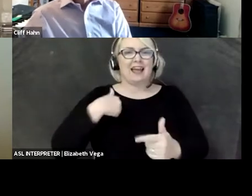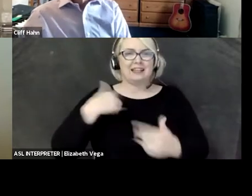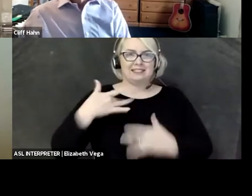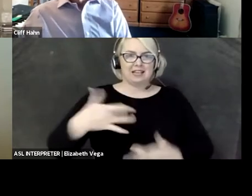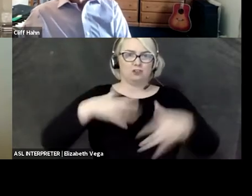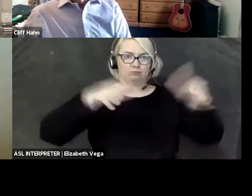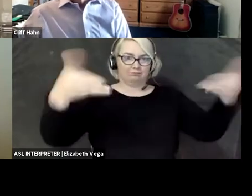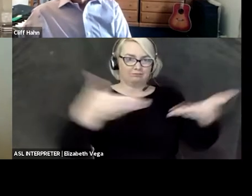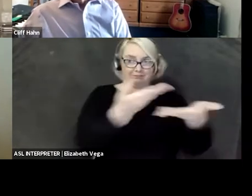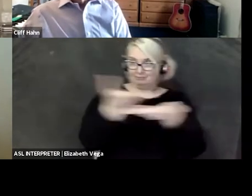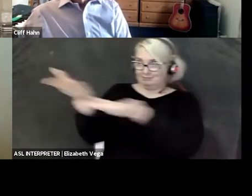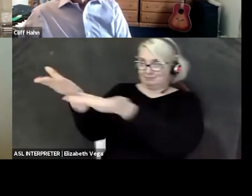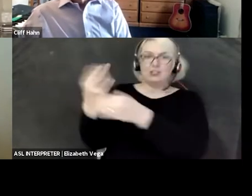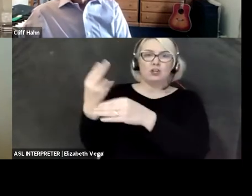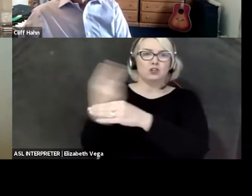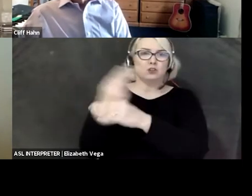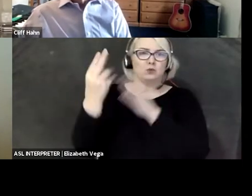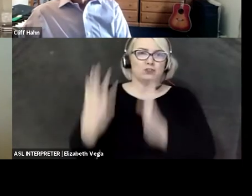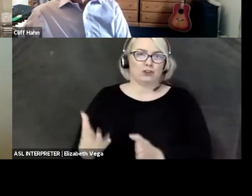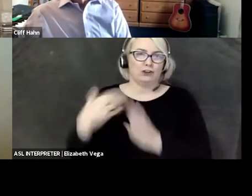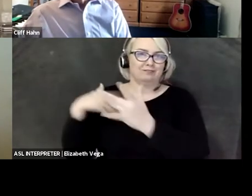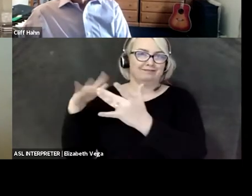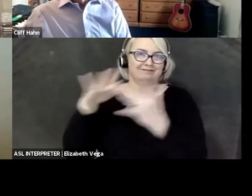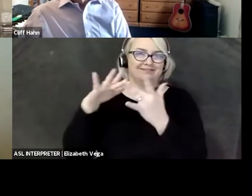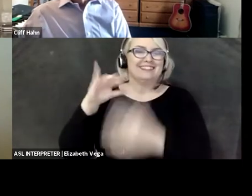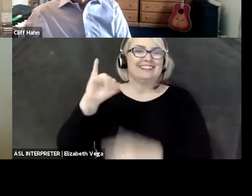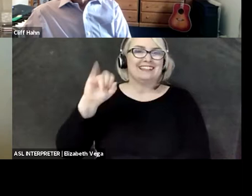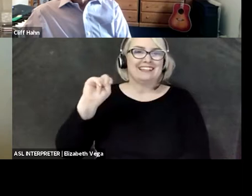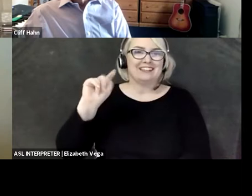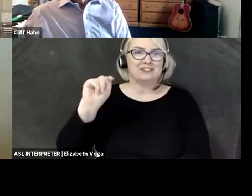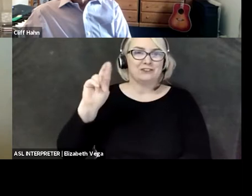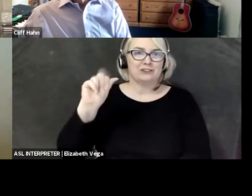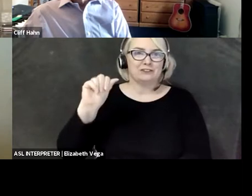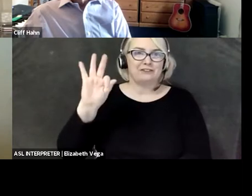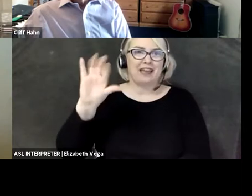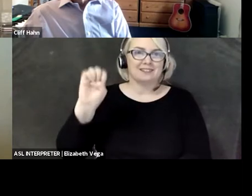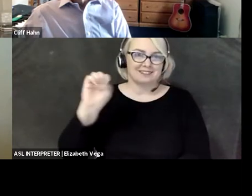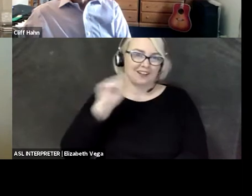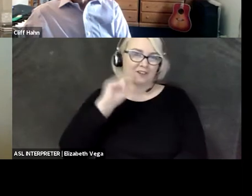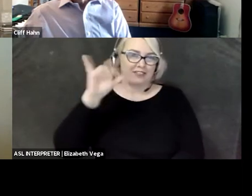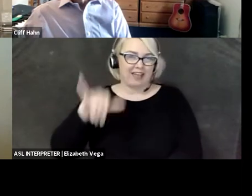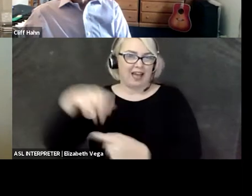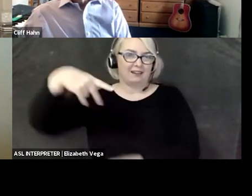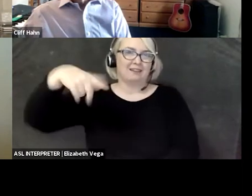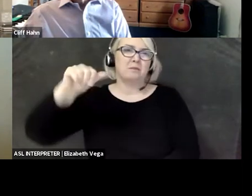in charge of the UIs, the user interfaces of the platforms that they're referring to.